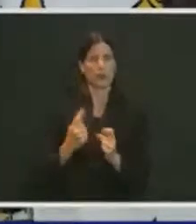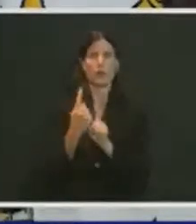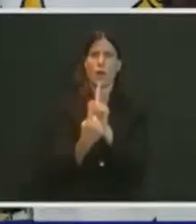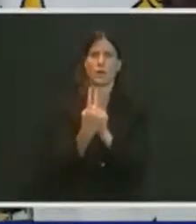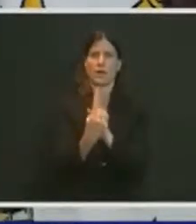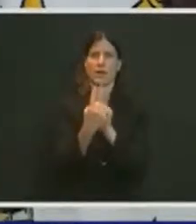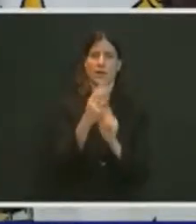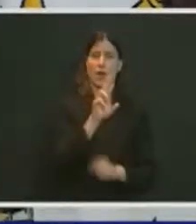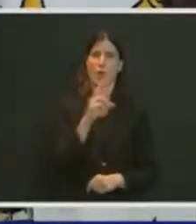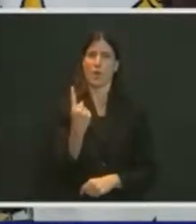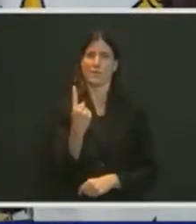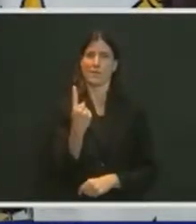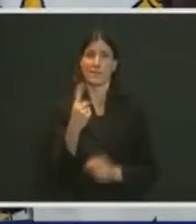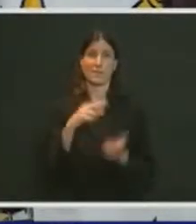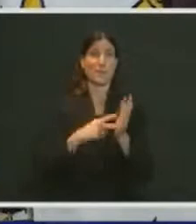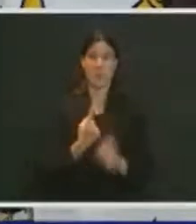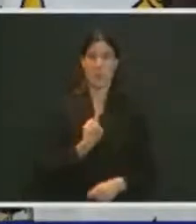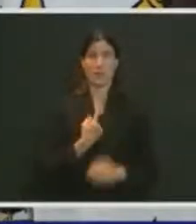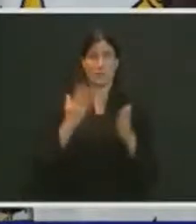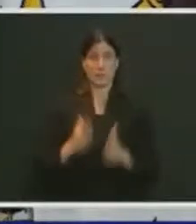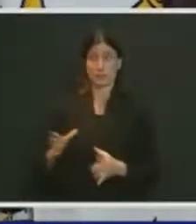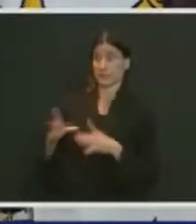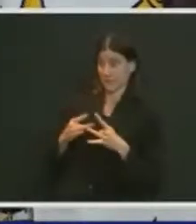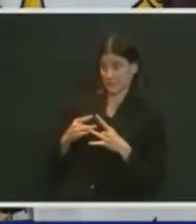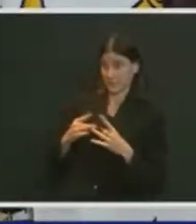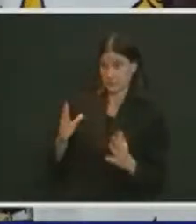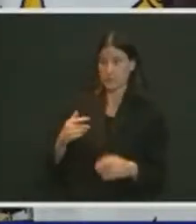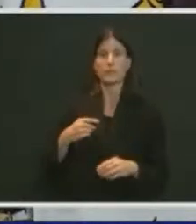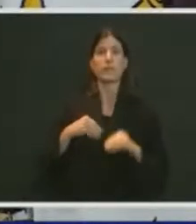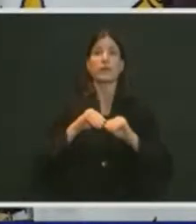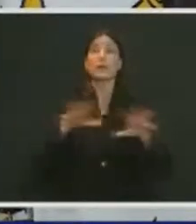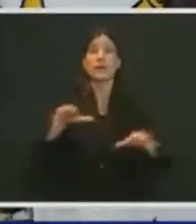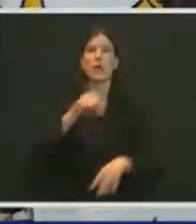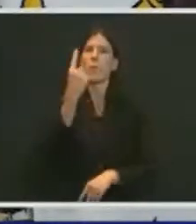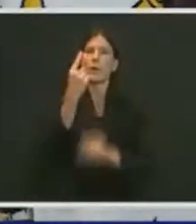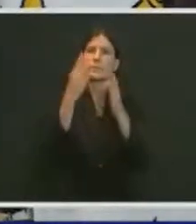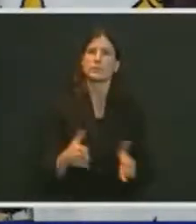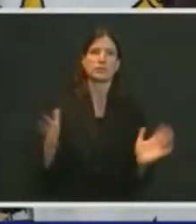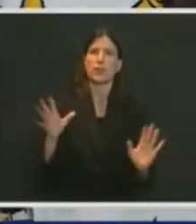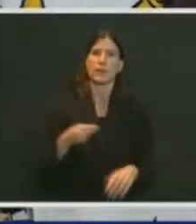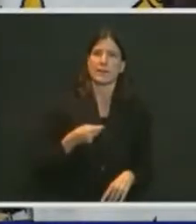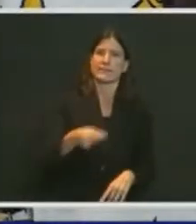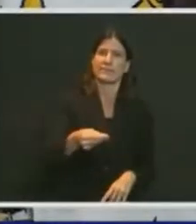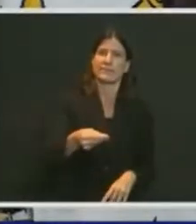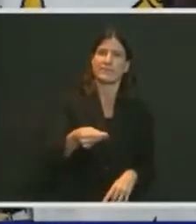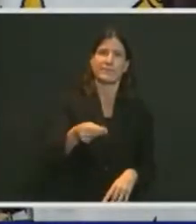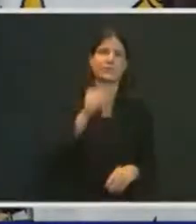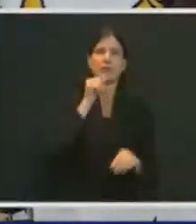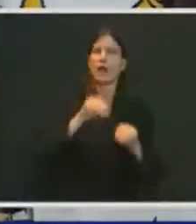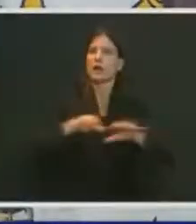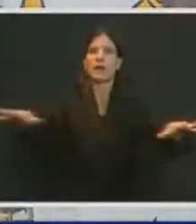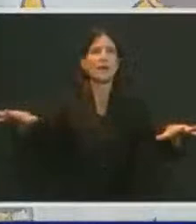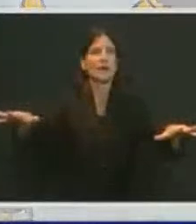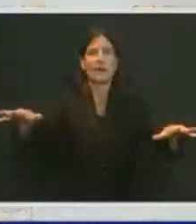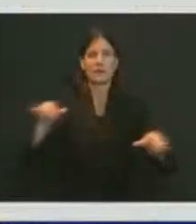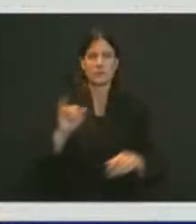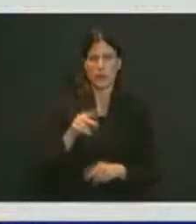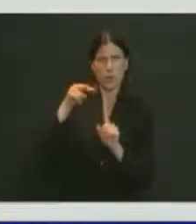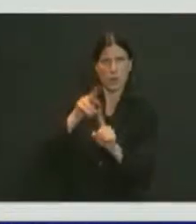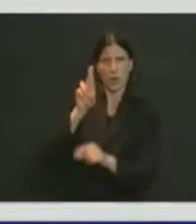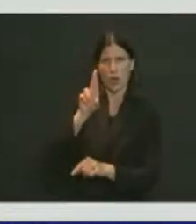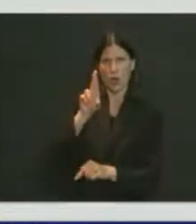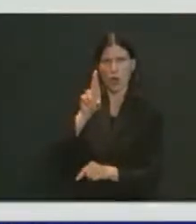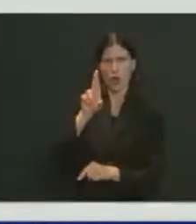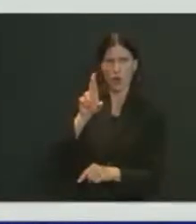continue to track that, we'll be in a very good place. So we're going to track the R value. If the R value continues